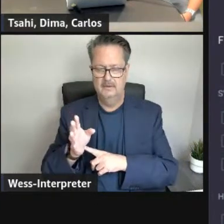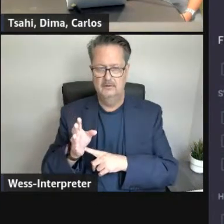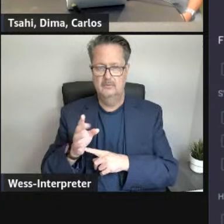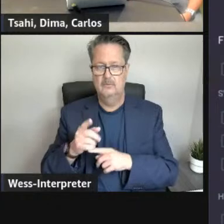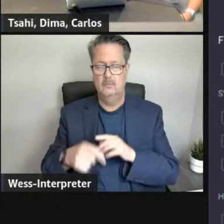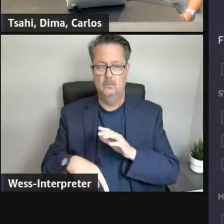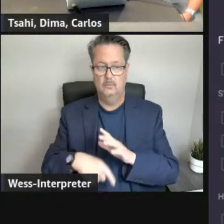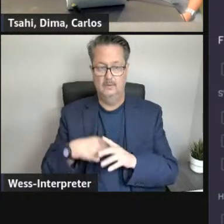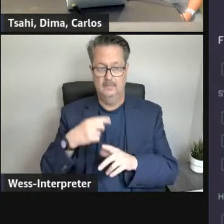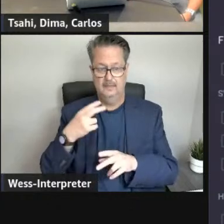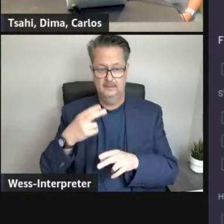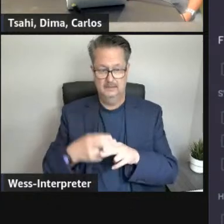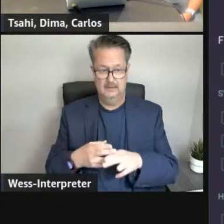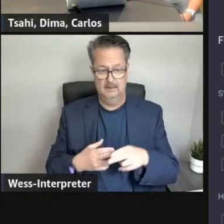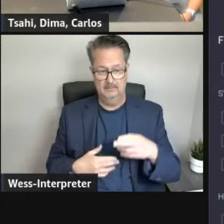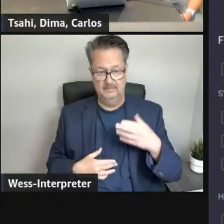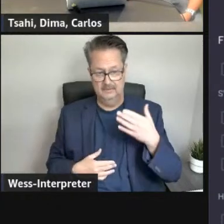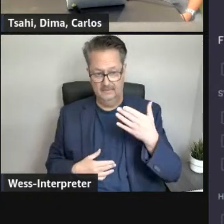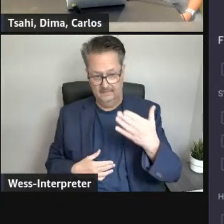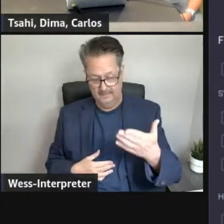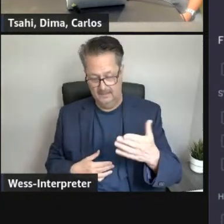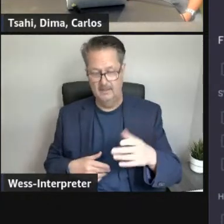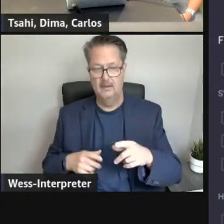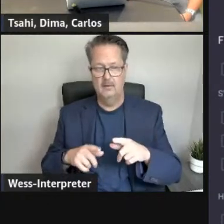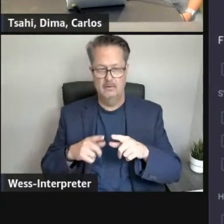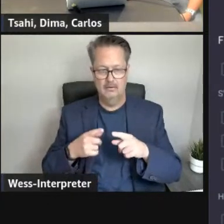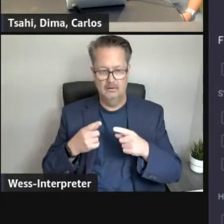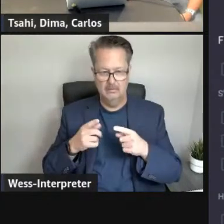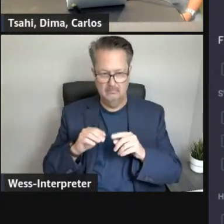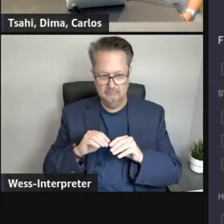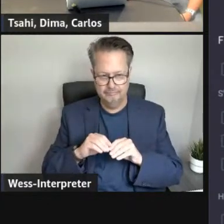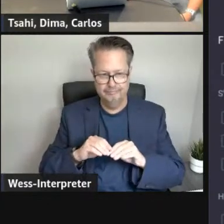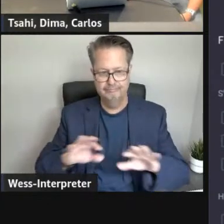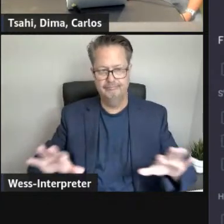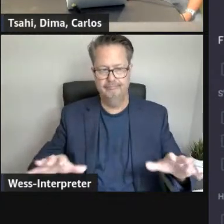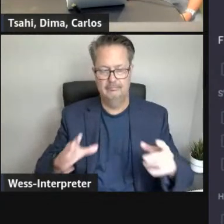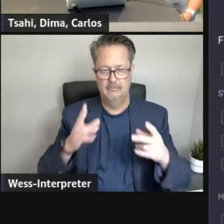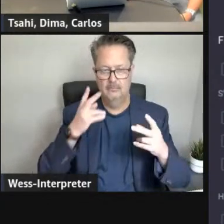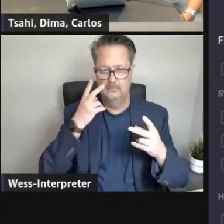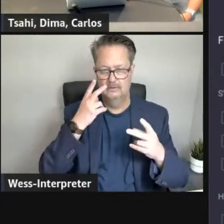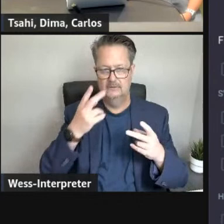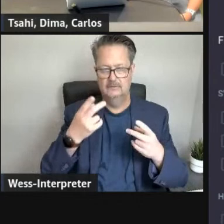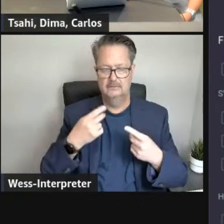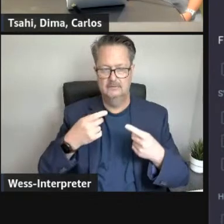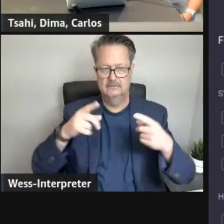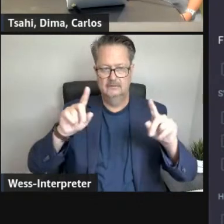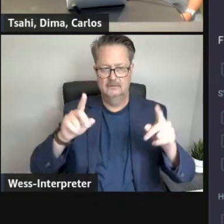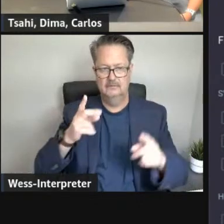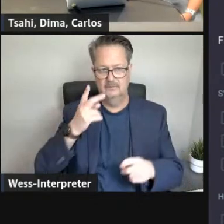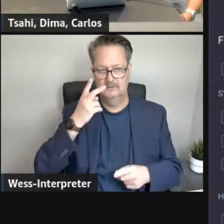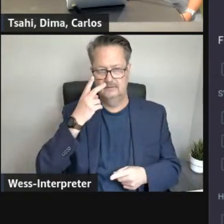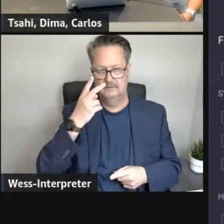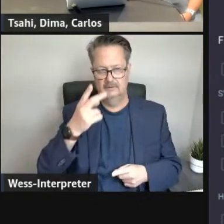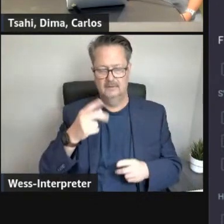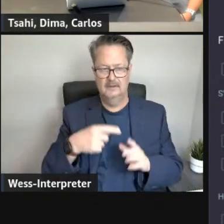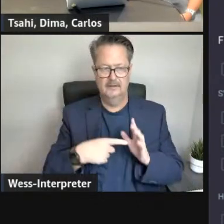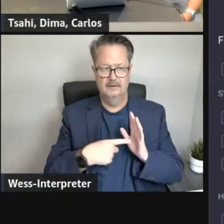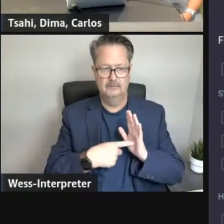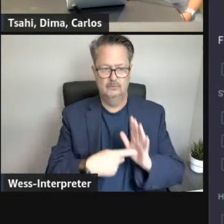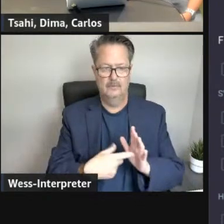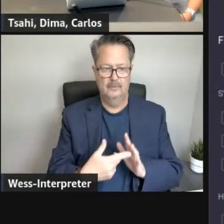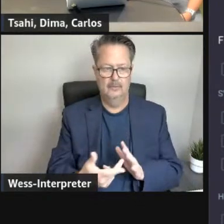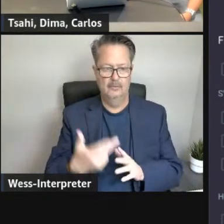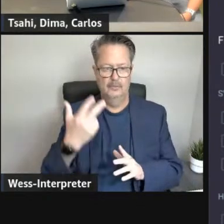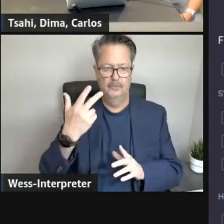will be there, this deployment will succeed. But you can see already that the Argo CD is actually showing all the three